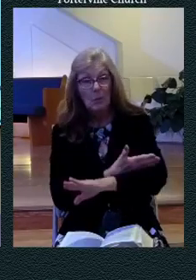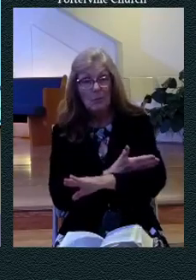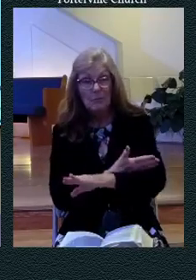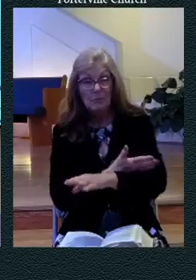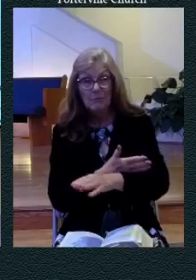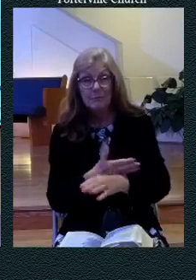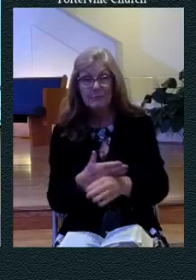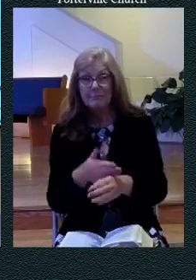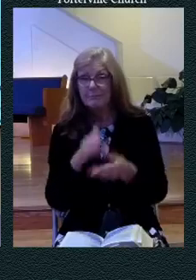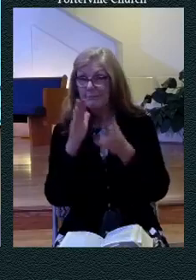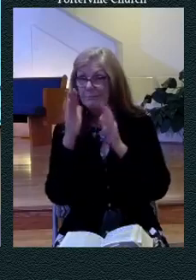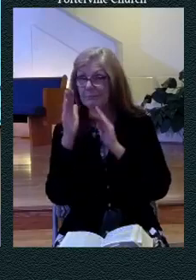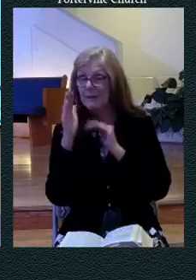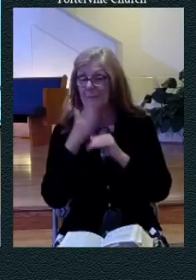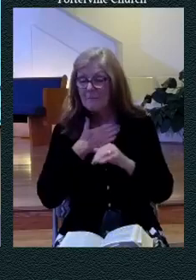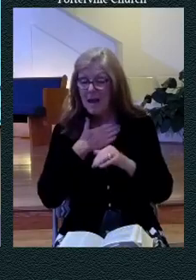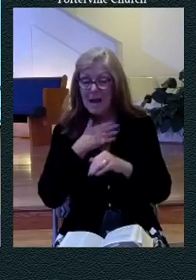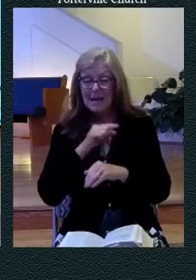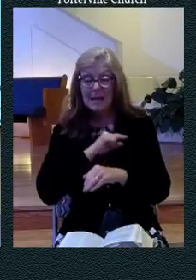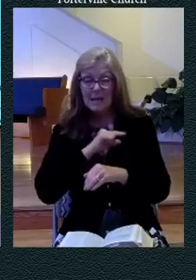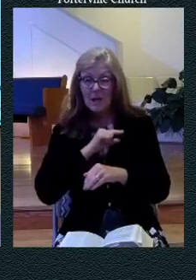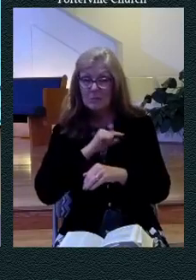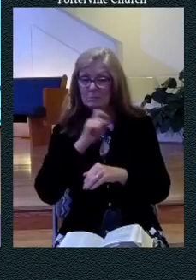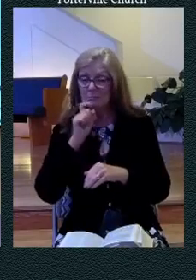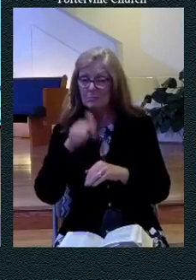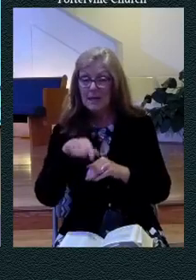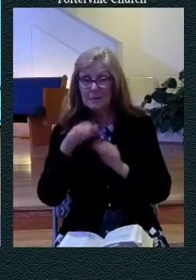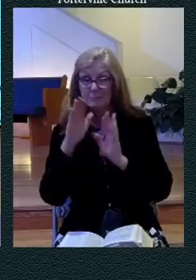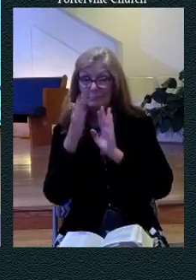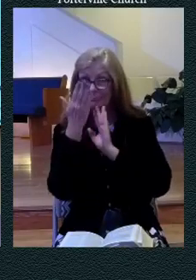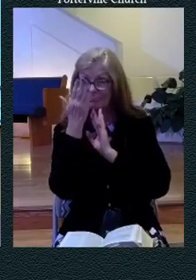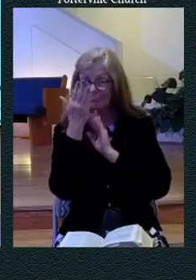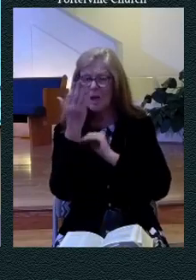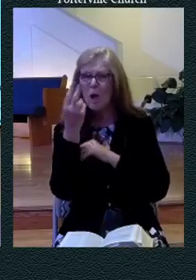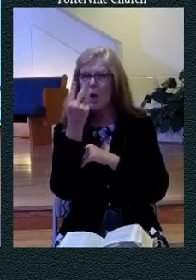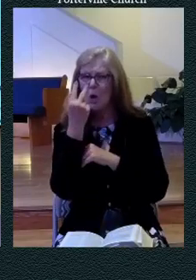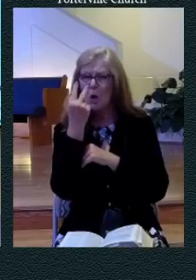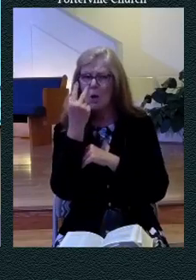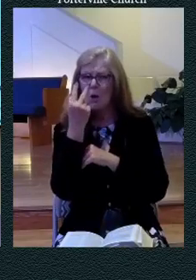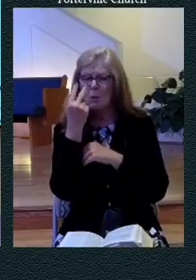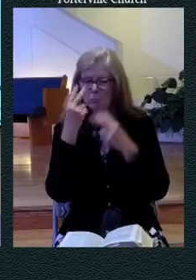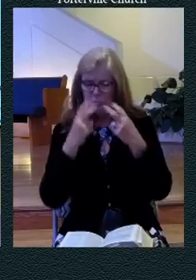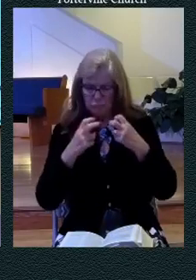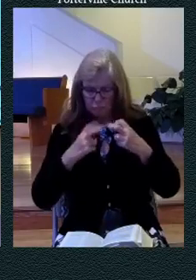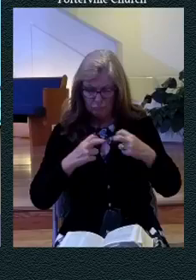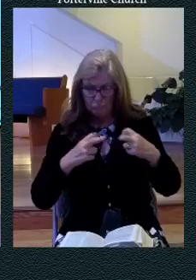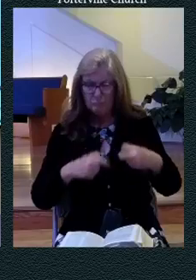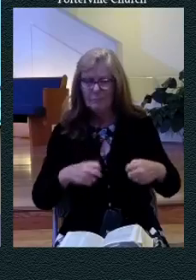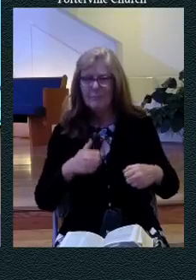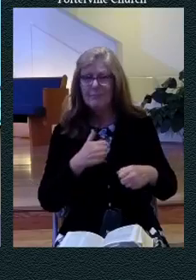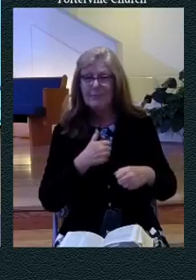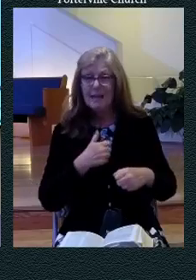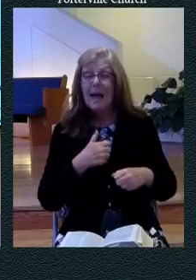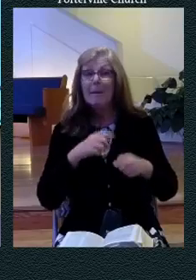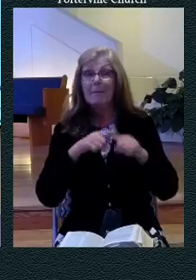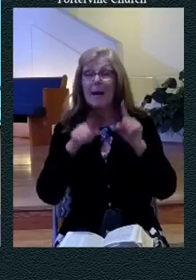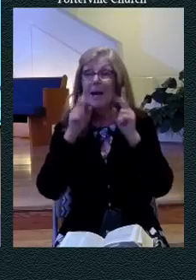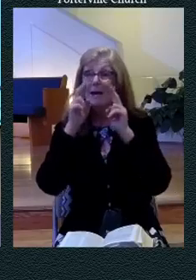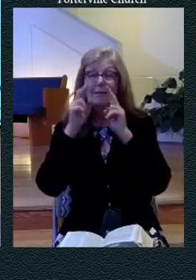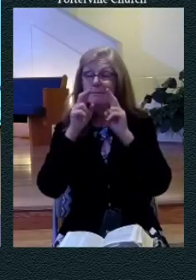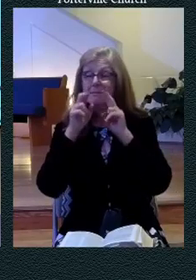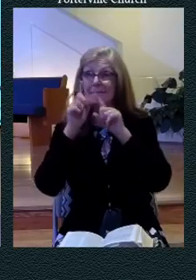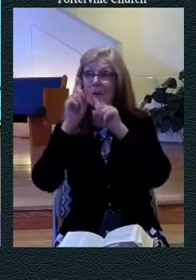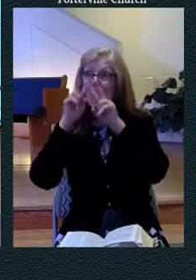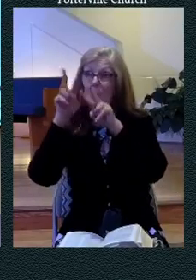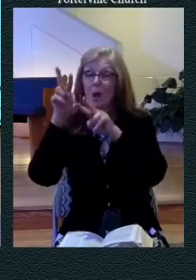your guilt, in the face of your shame, look into the things which he has done. This great